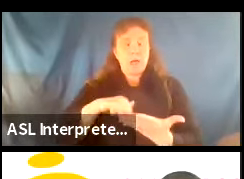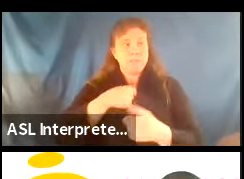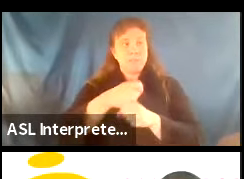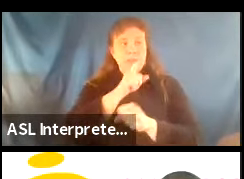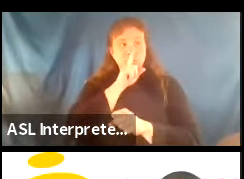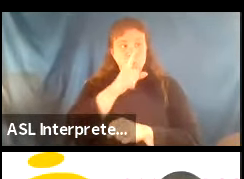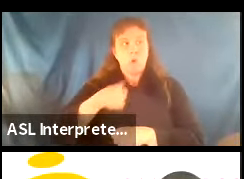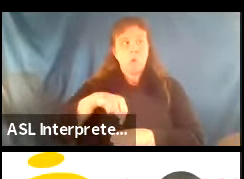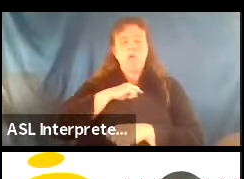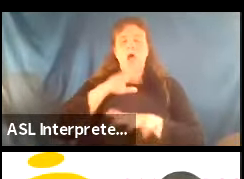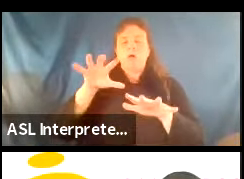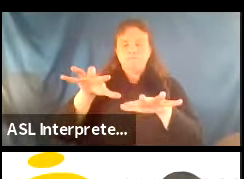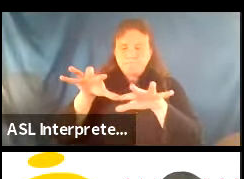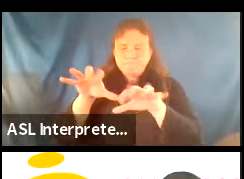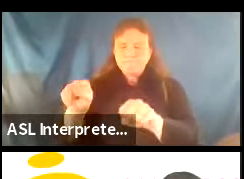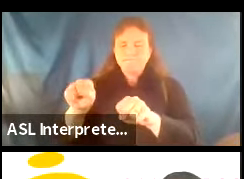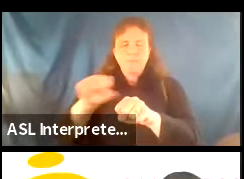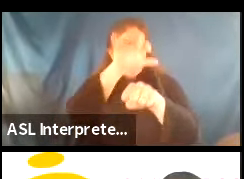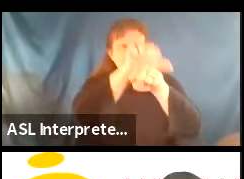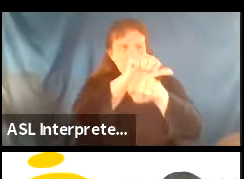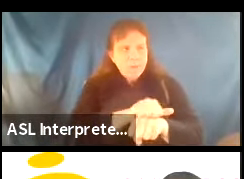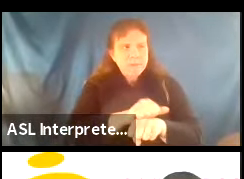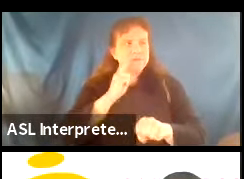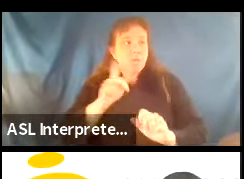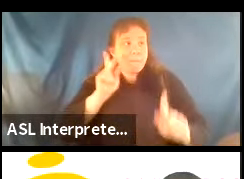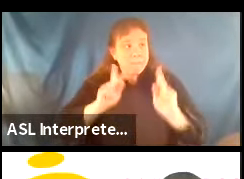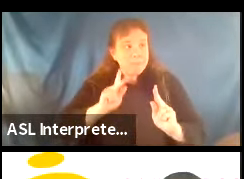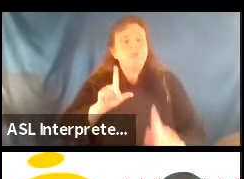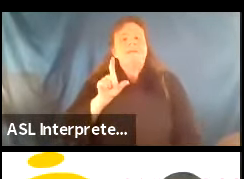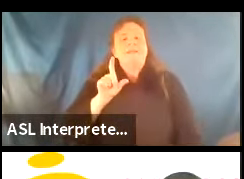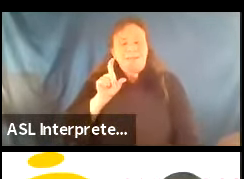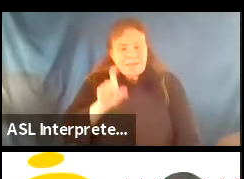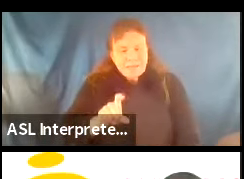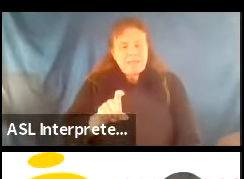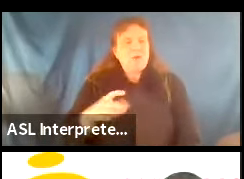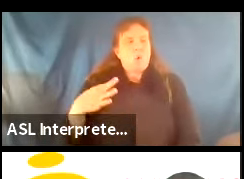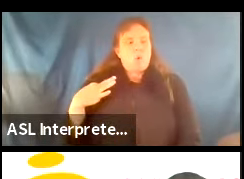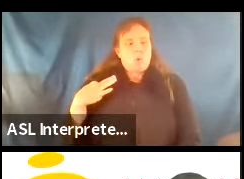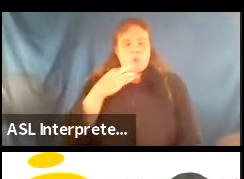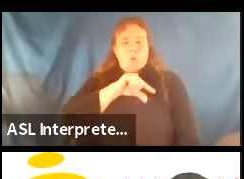allocating appointments to the people who need to get seen. One